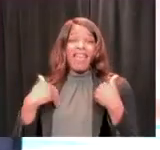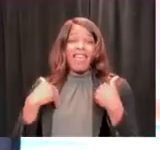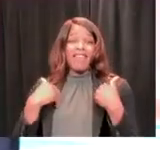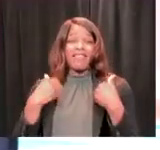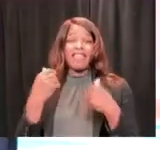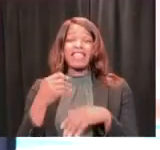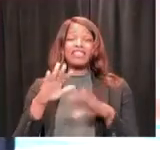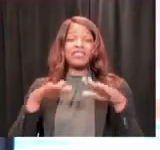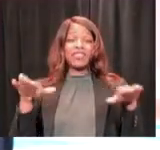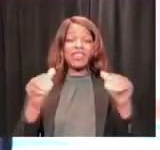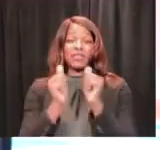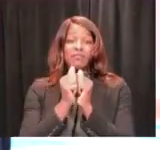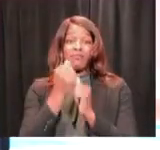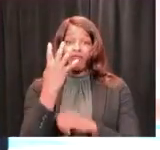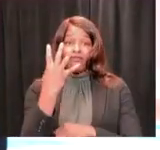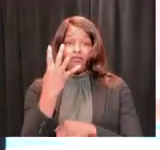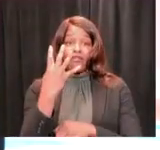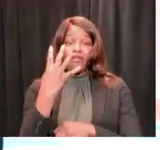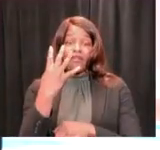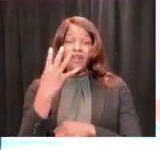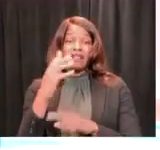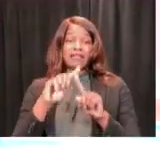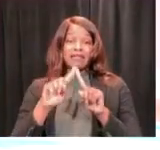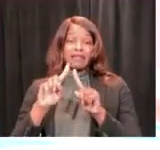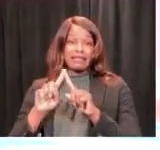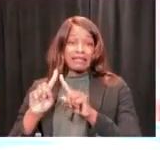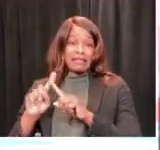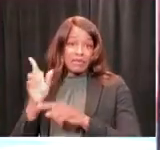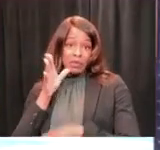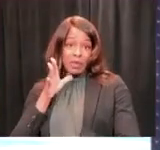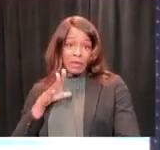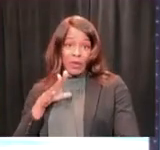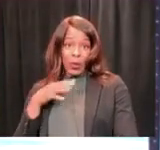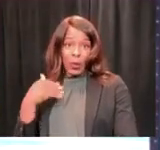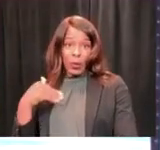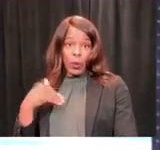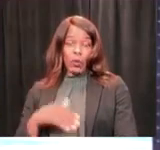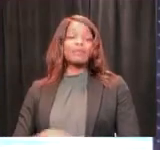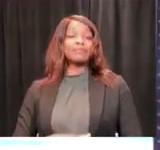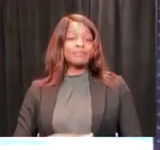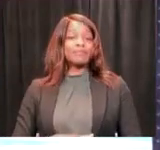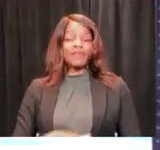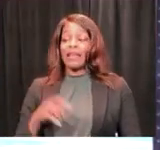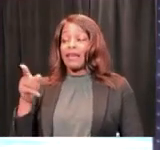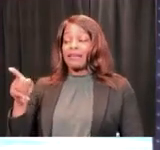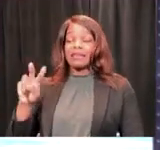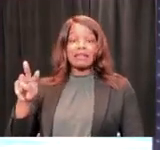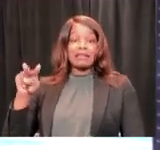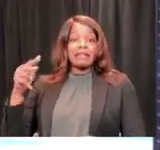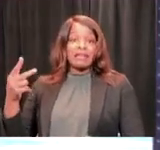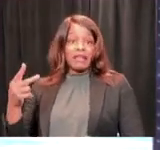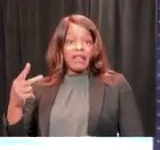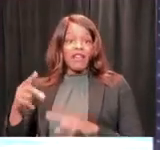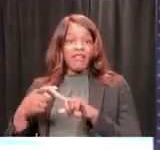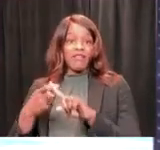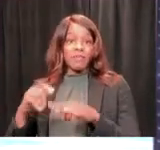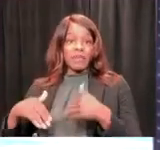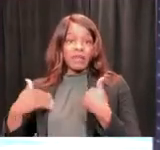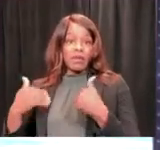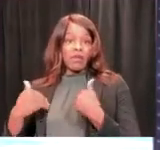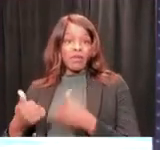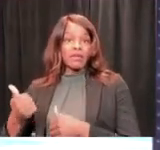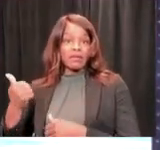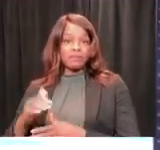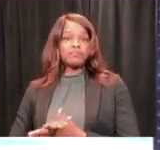four different women, okay? There are 12 boys. Joseph is second from the youngest. There are four women, and there